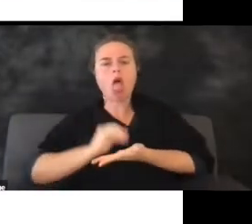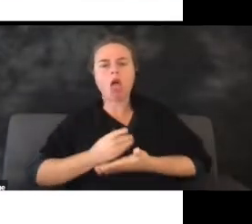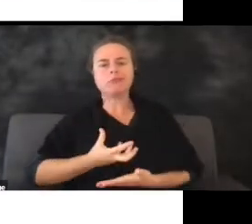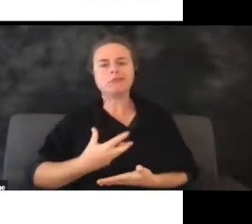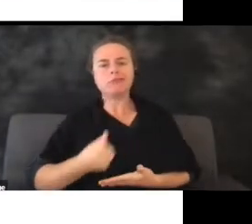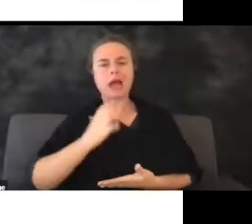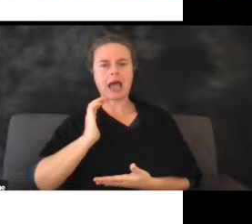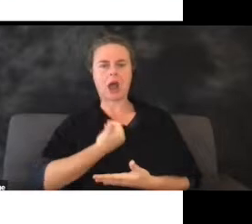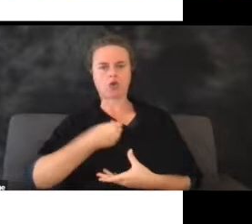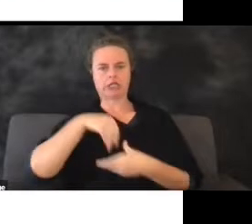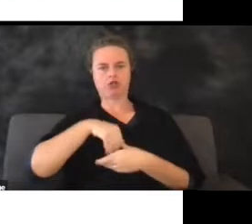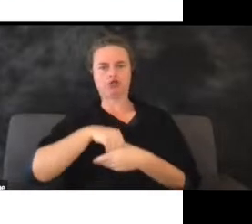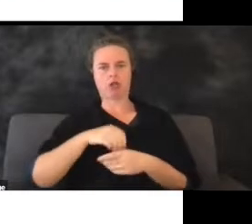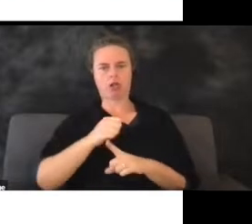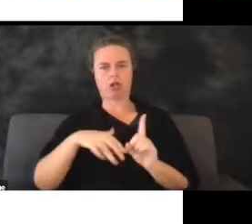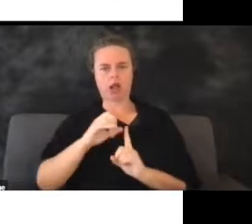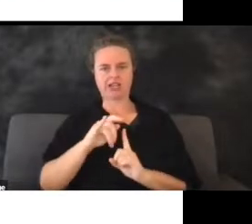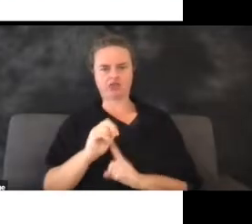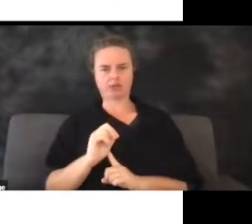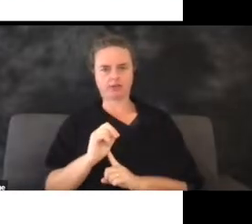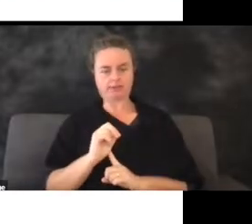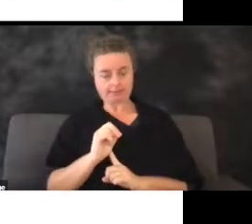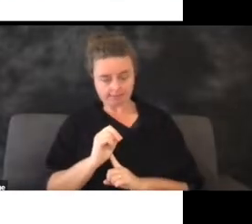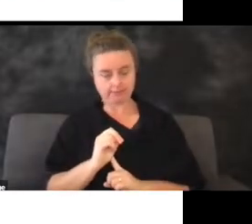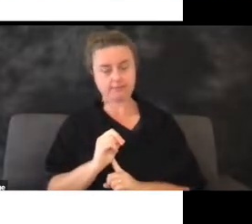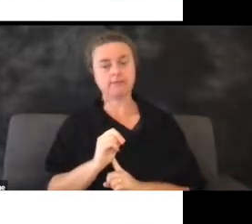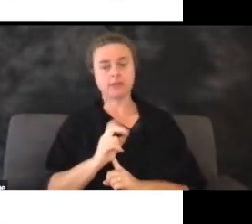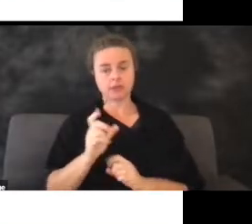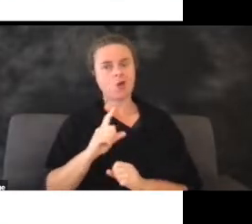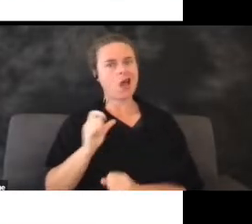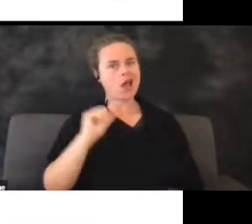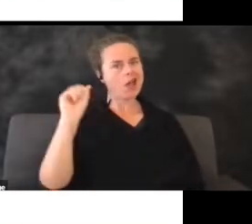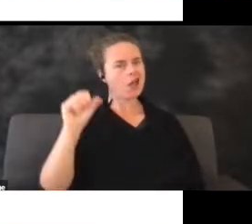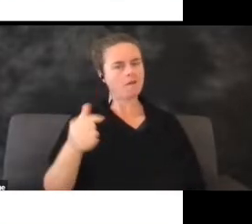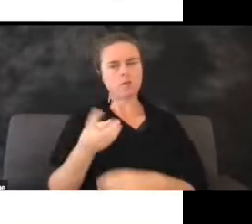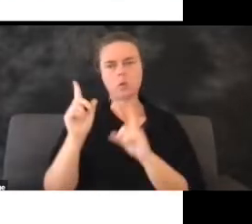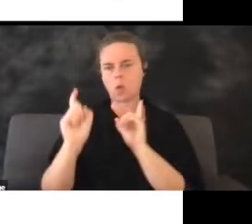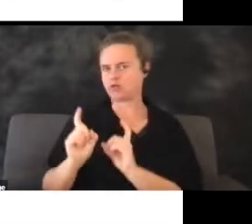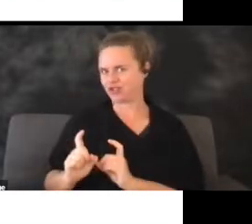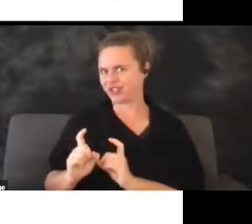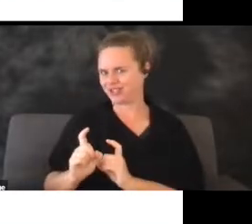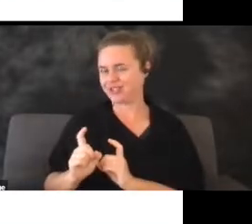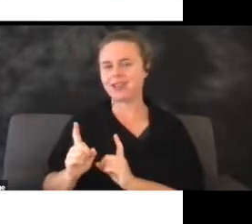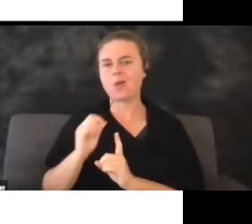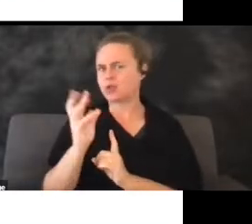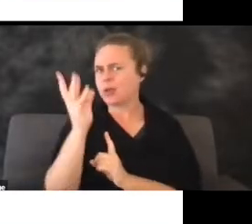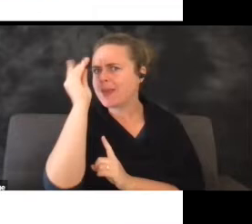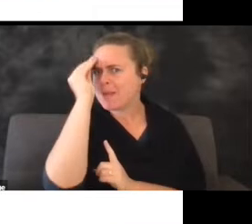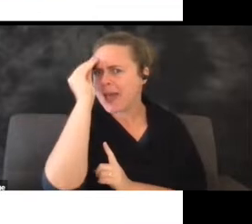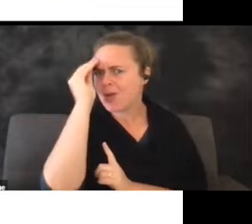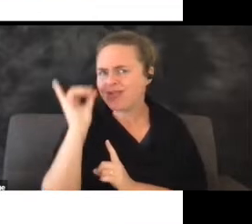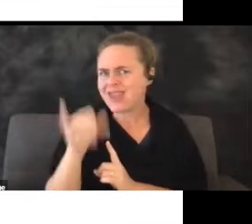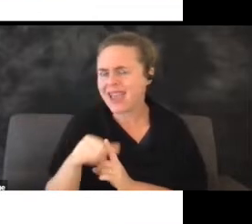go throughout the day, I've put some questions over here on the side, and I just want you to think about them. You know, how does